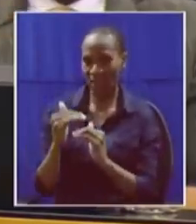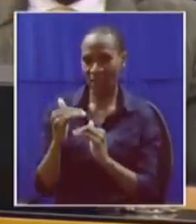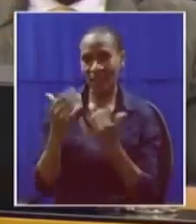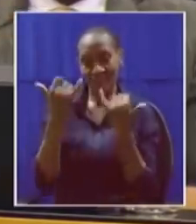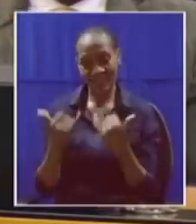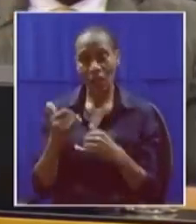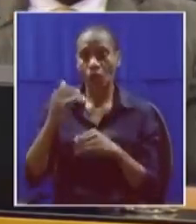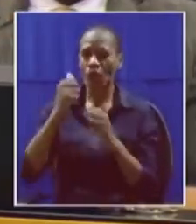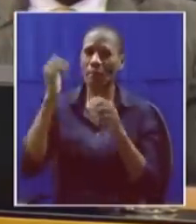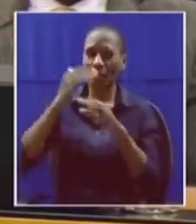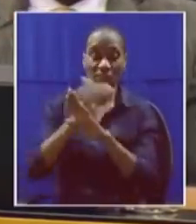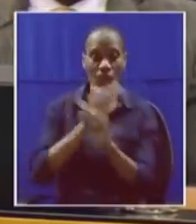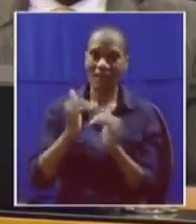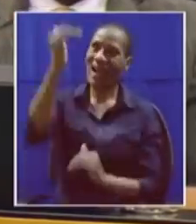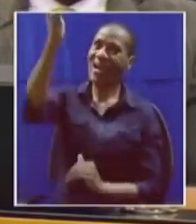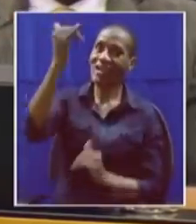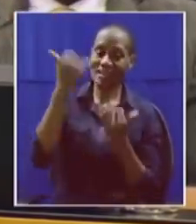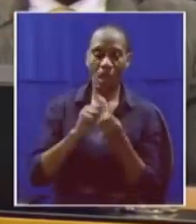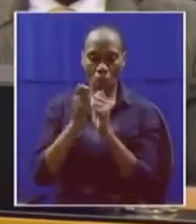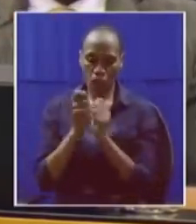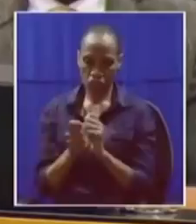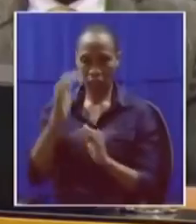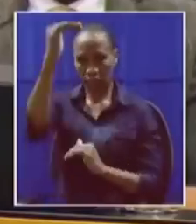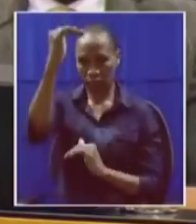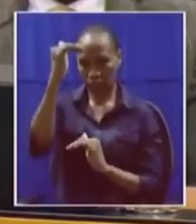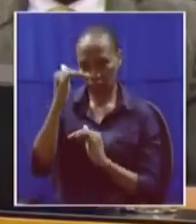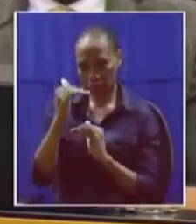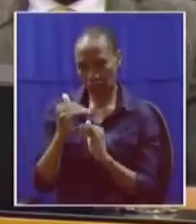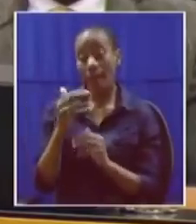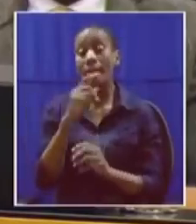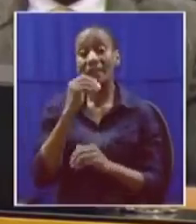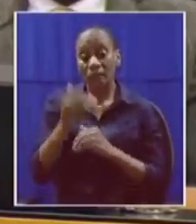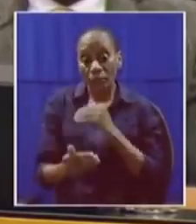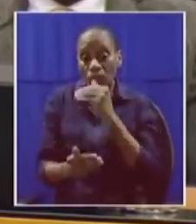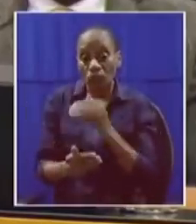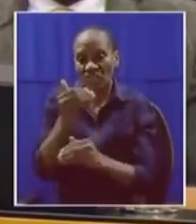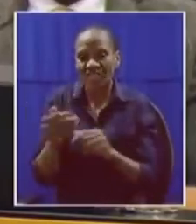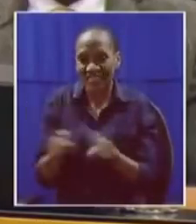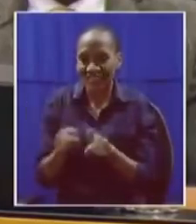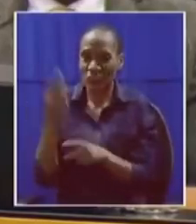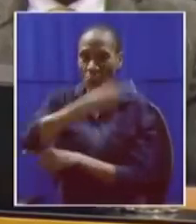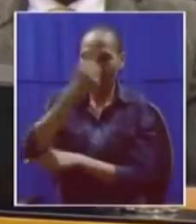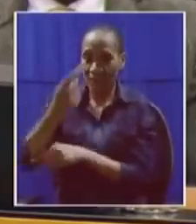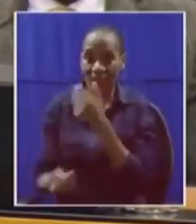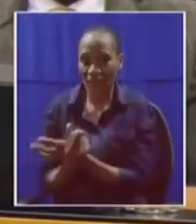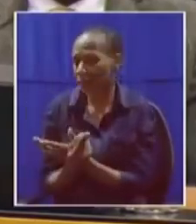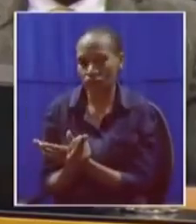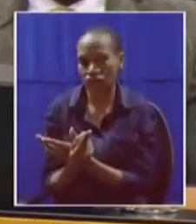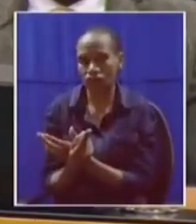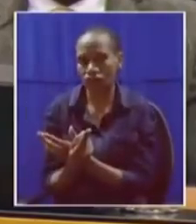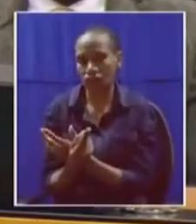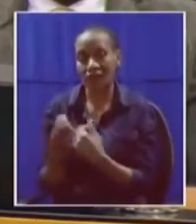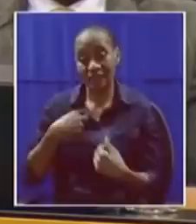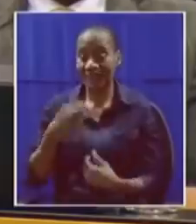low emissions. That process is going to be a process, not an event. That's why we talk of a just